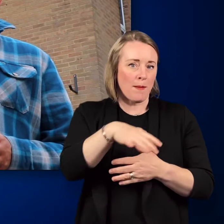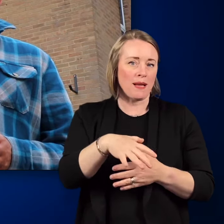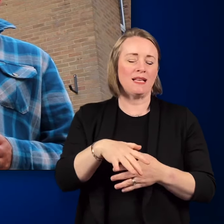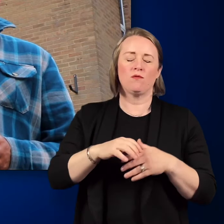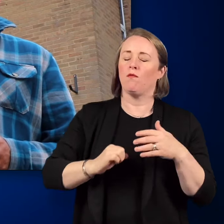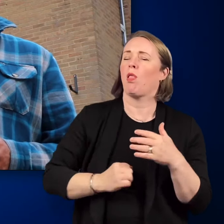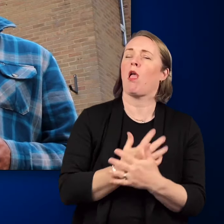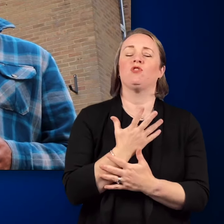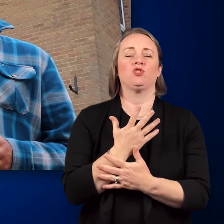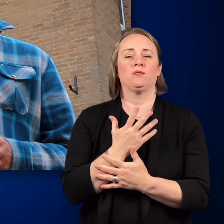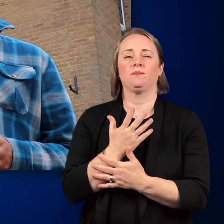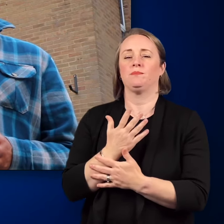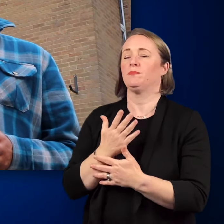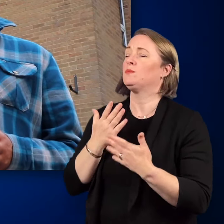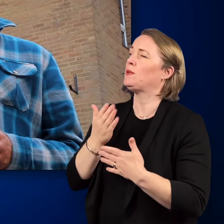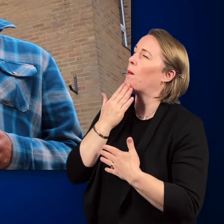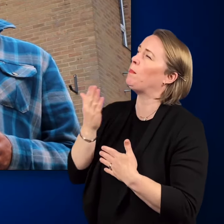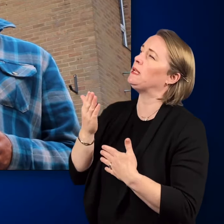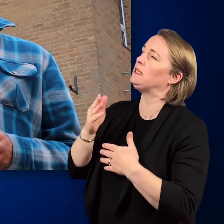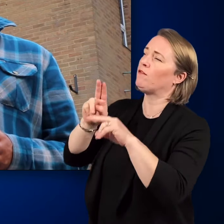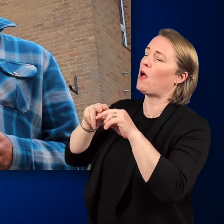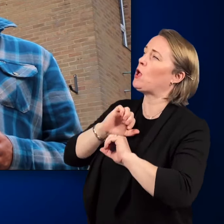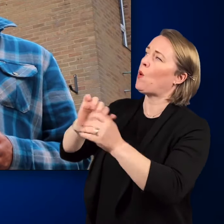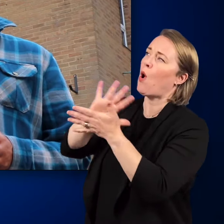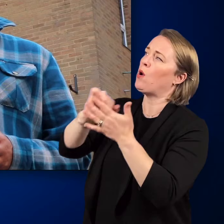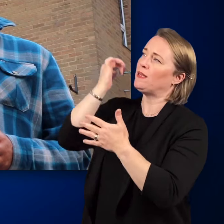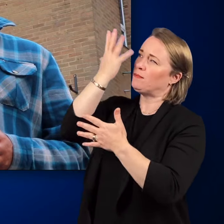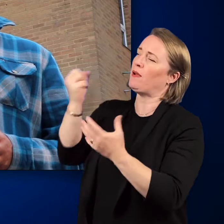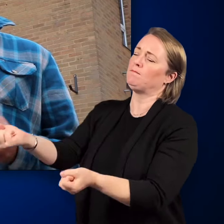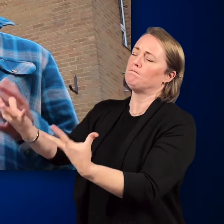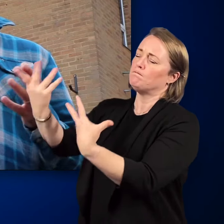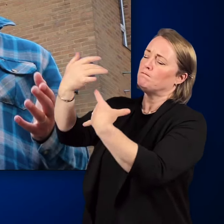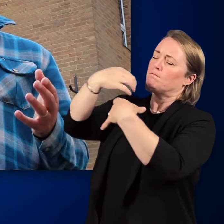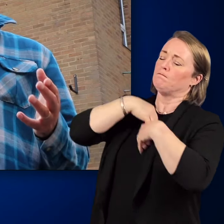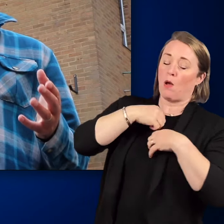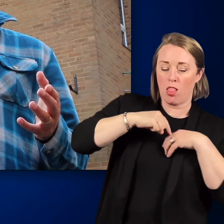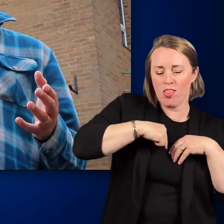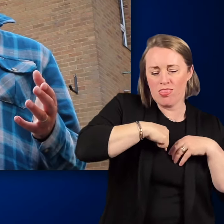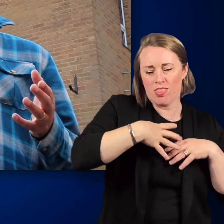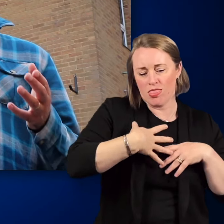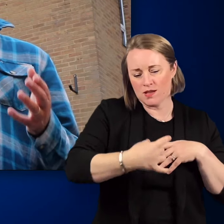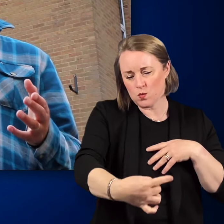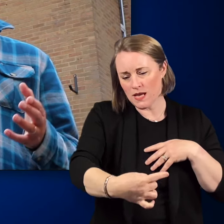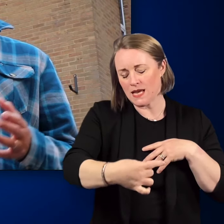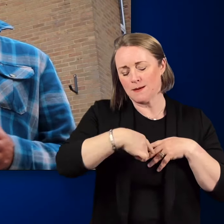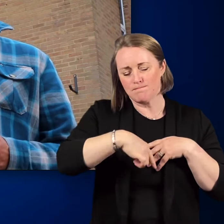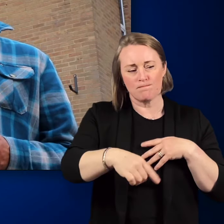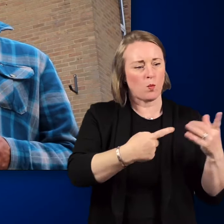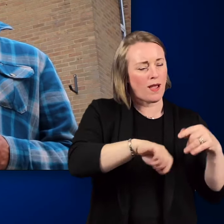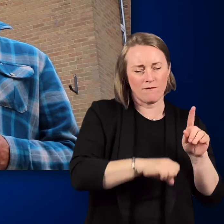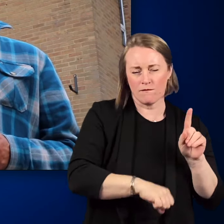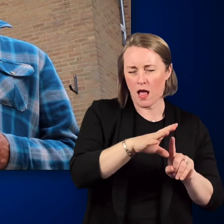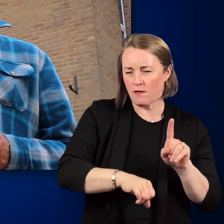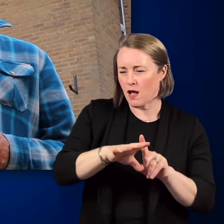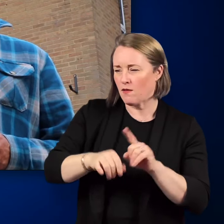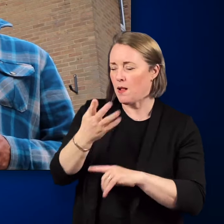come by your Holy Spirit, fill us this week to be all we can be in you.